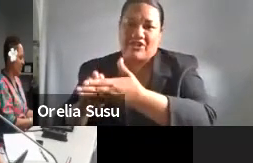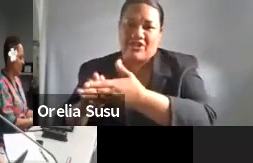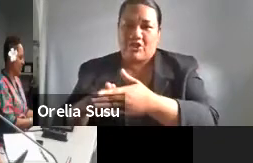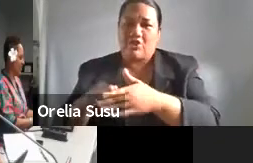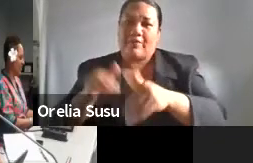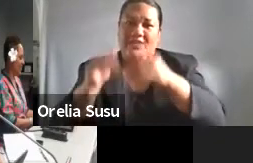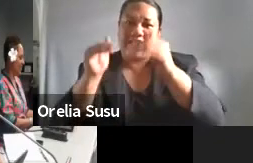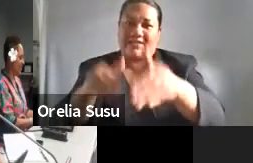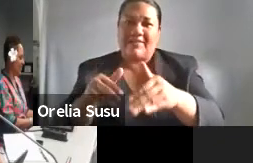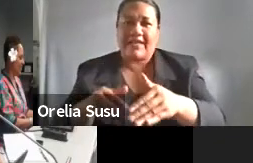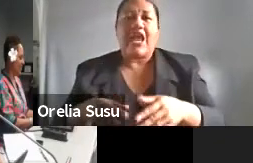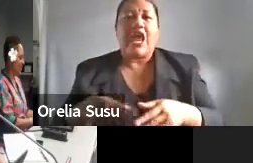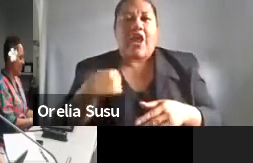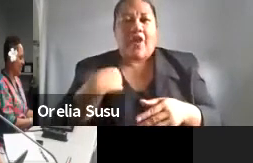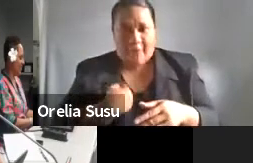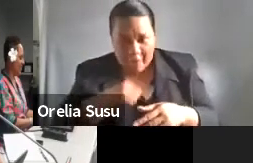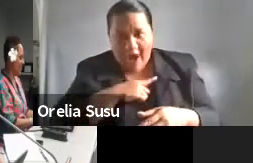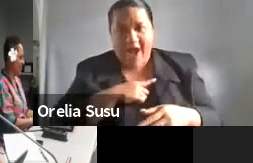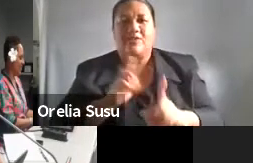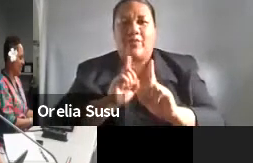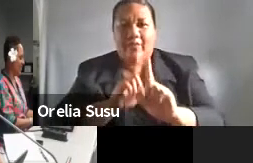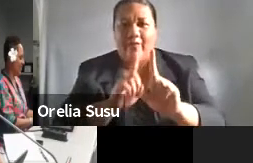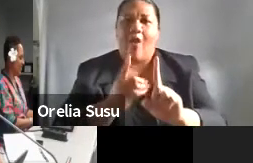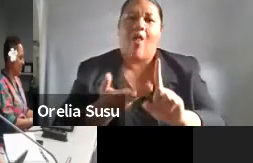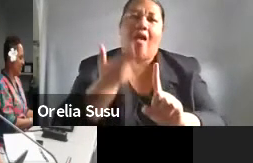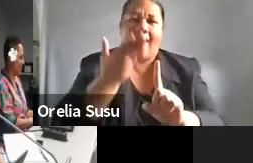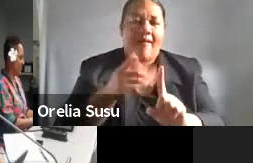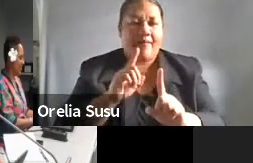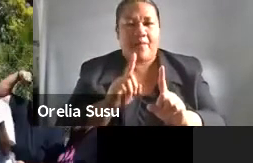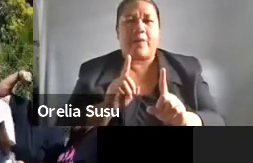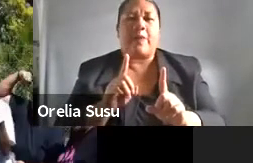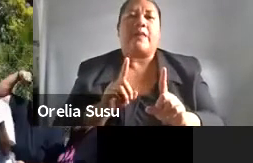from the work that we do also included in the space.